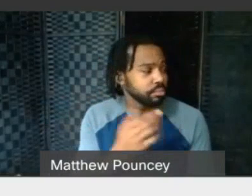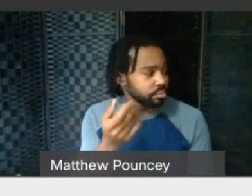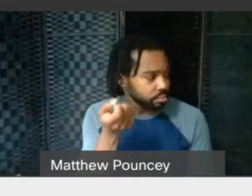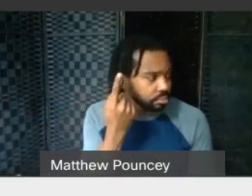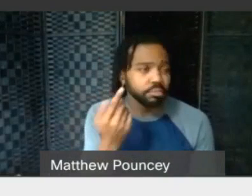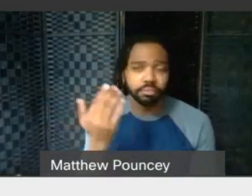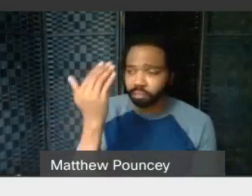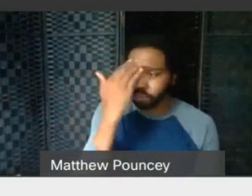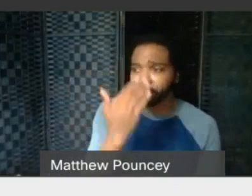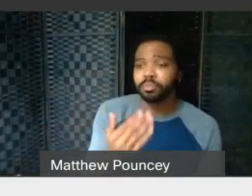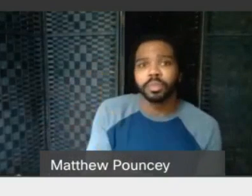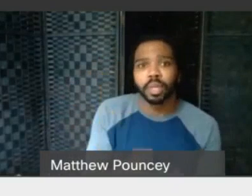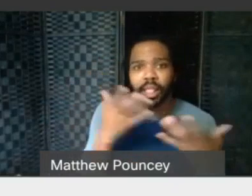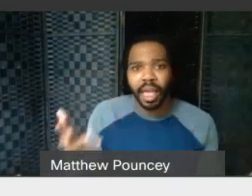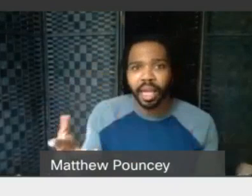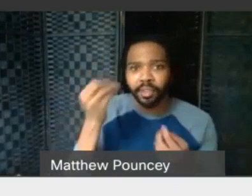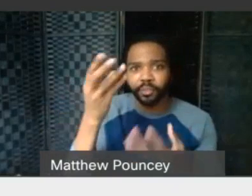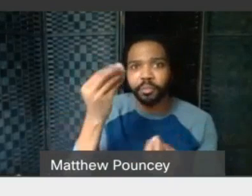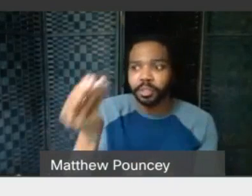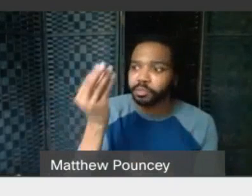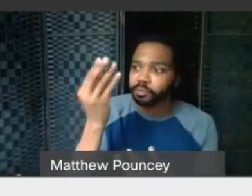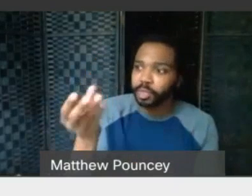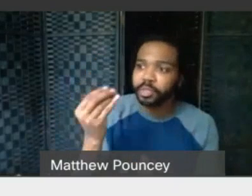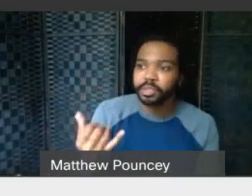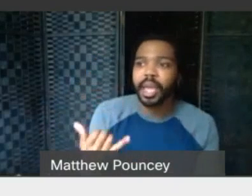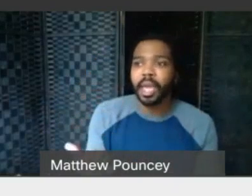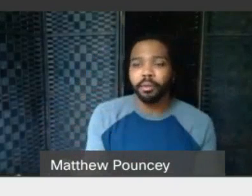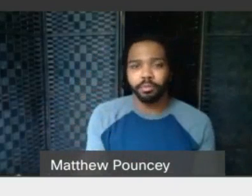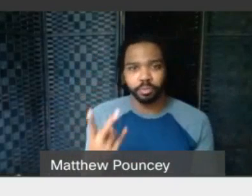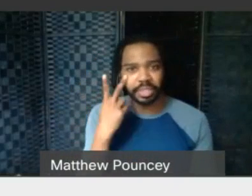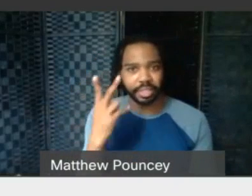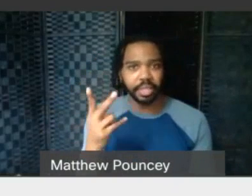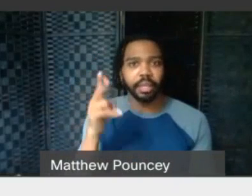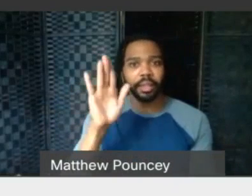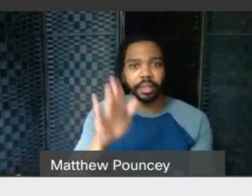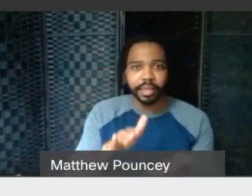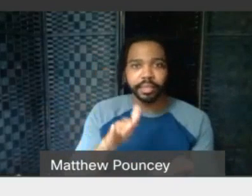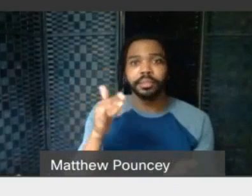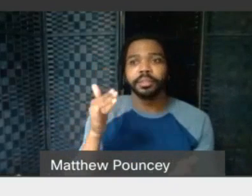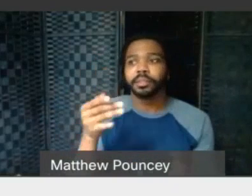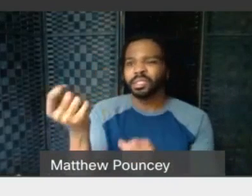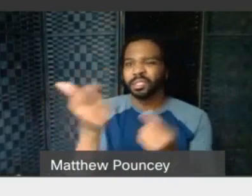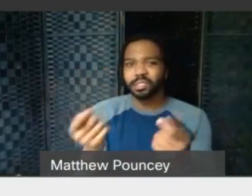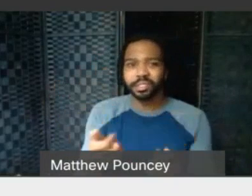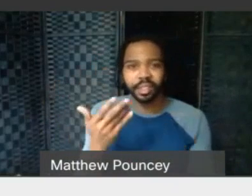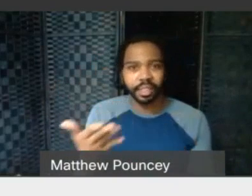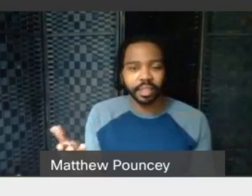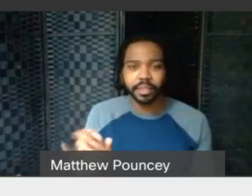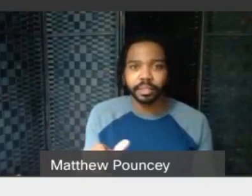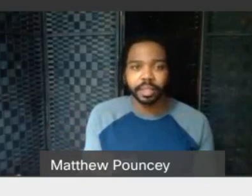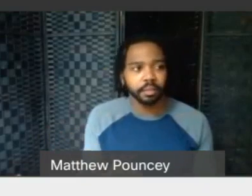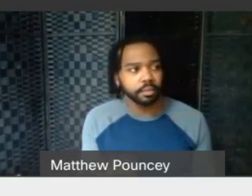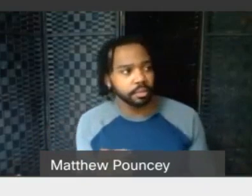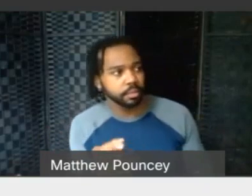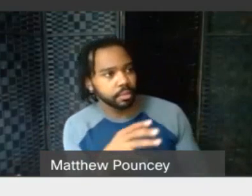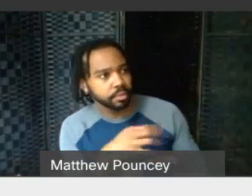there was a lot of guidance for a long time. And now as we start to remove some, it's the kind of that feeling of having a guidance vacuum, well,